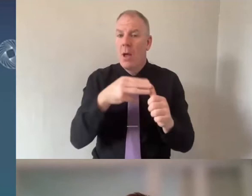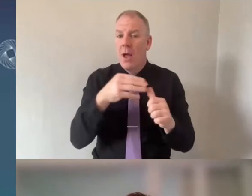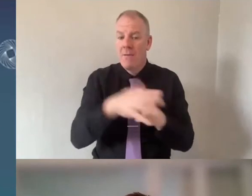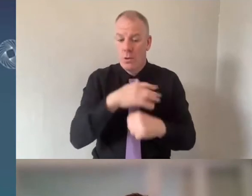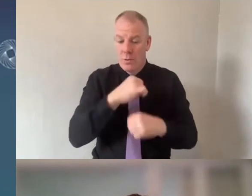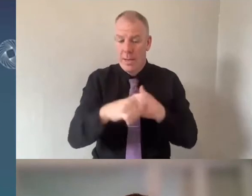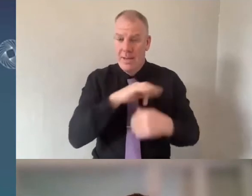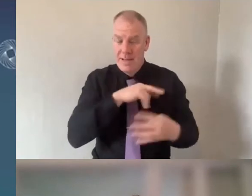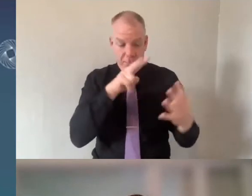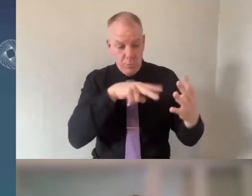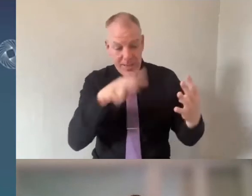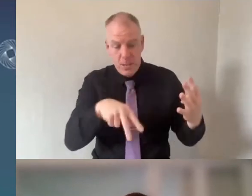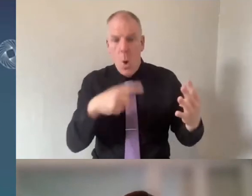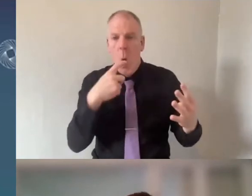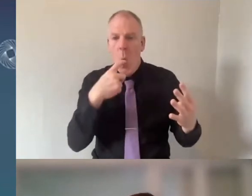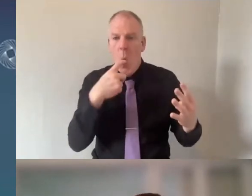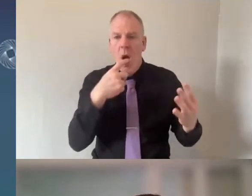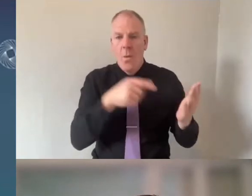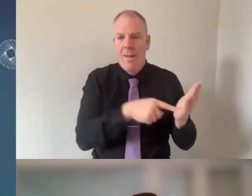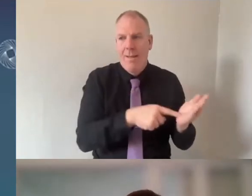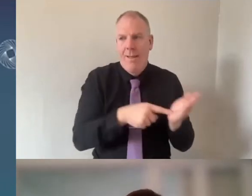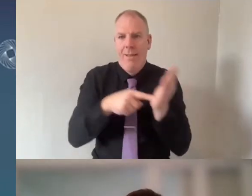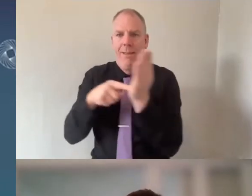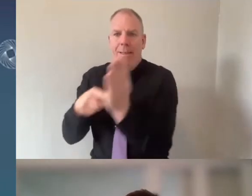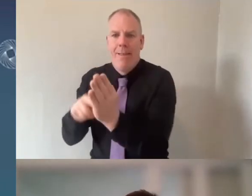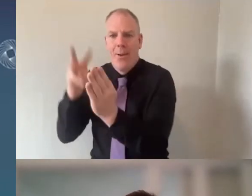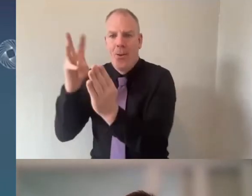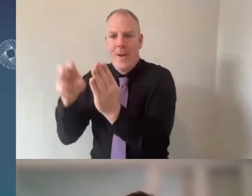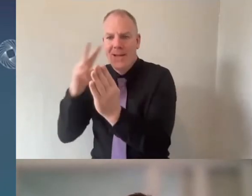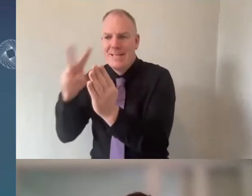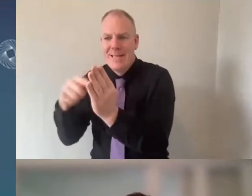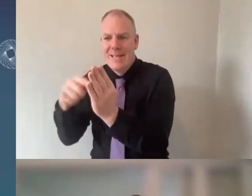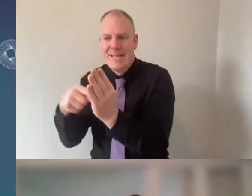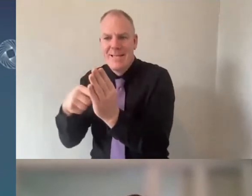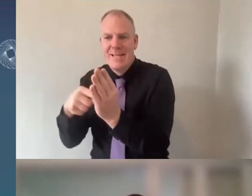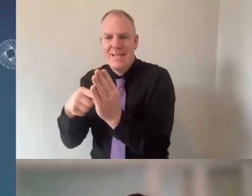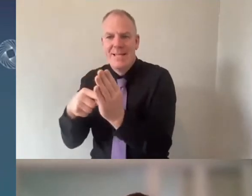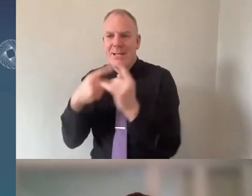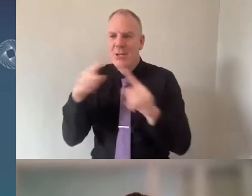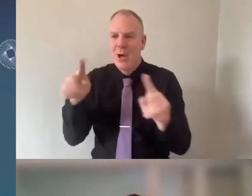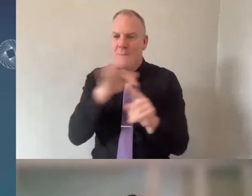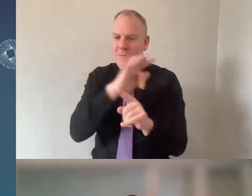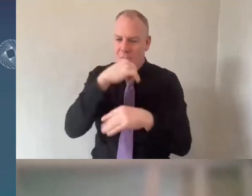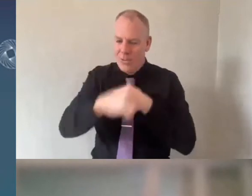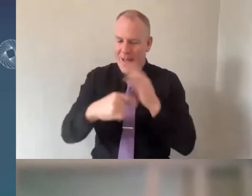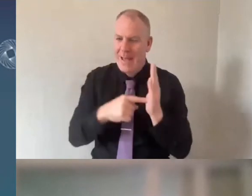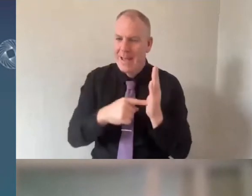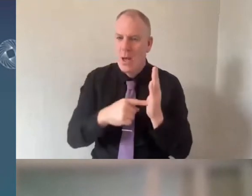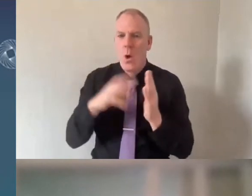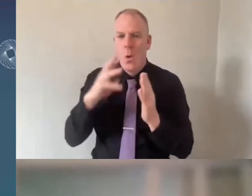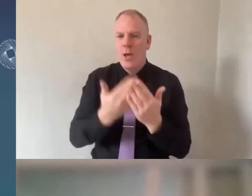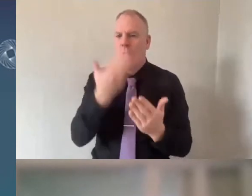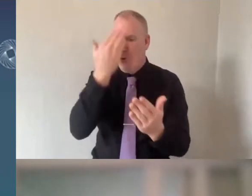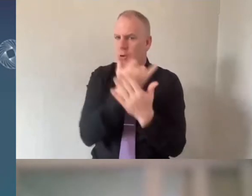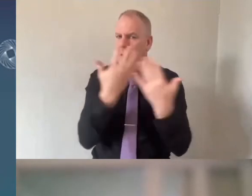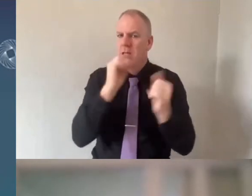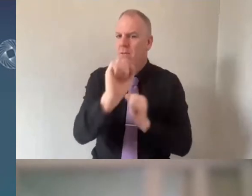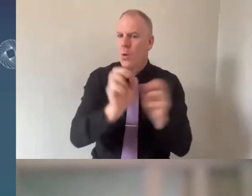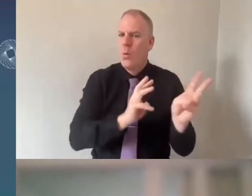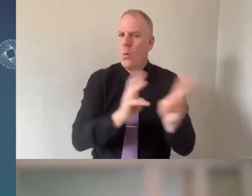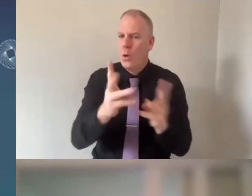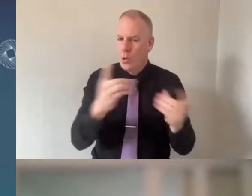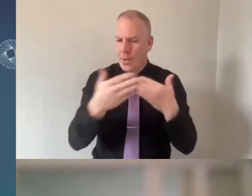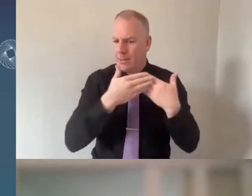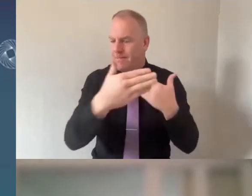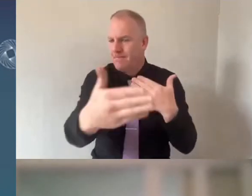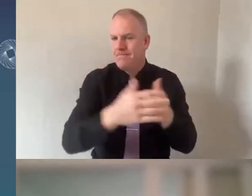today, it's certainly something I'm going to make sure that other people in Wales see, because I think there's some real learning to be had from the work that you're now going to do.